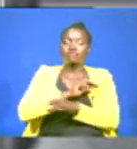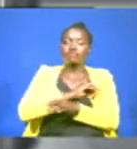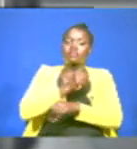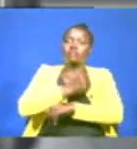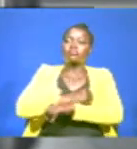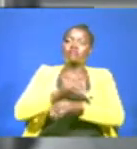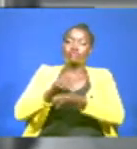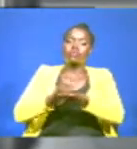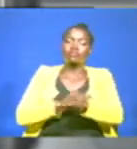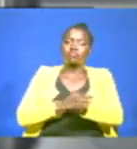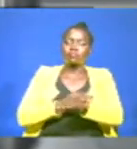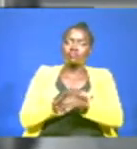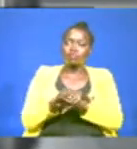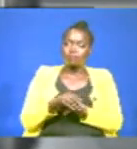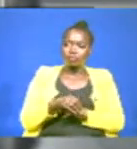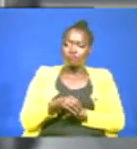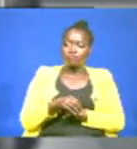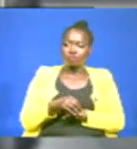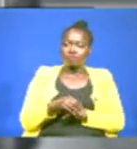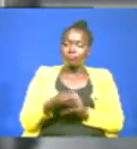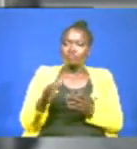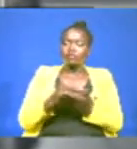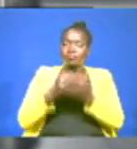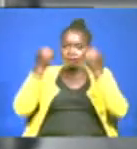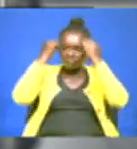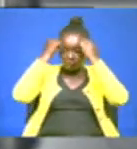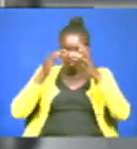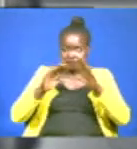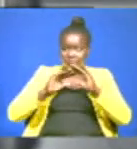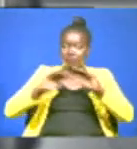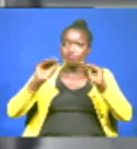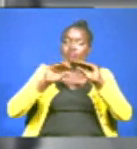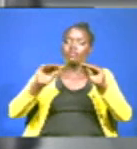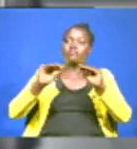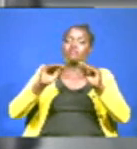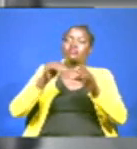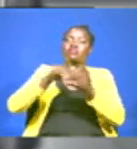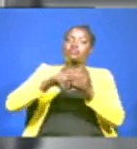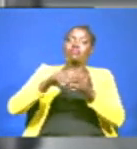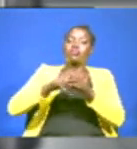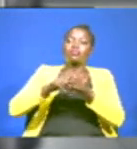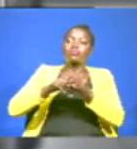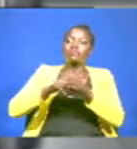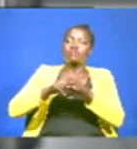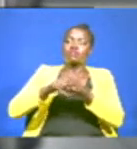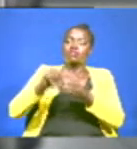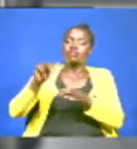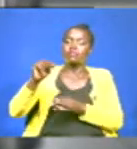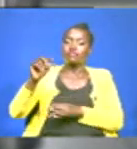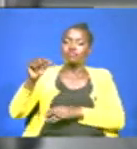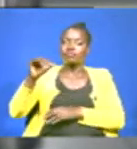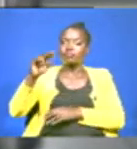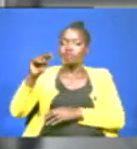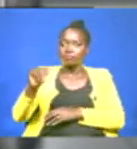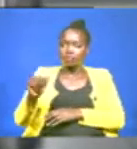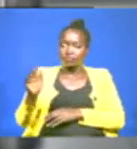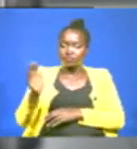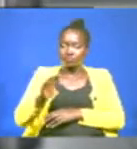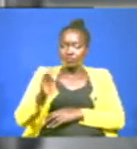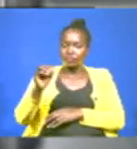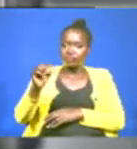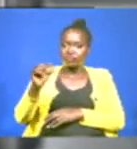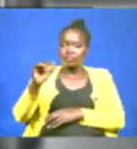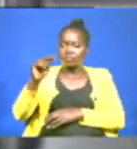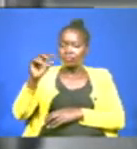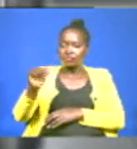Kikuyu. Some of the students he taught at Alliance included Jackson Angaine, Oginga Odinga,